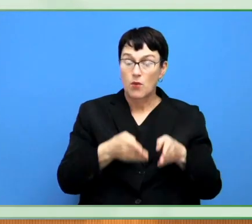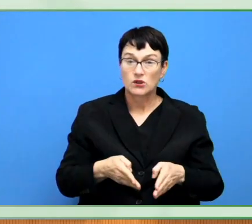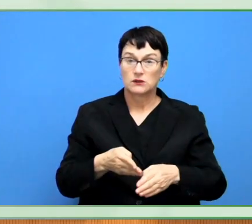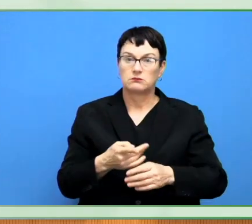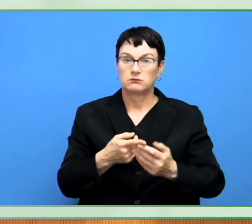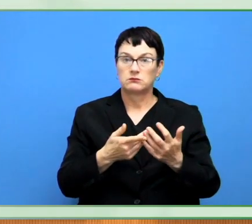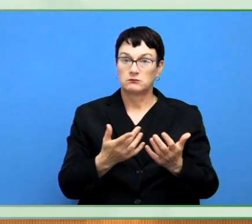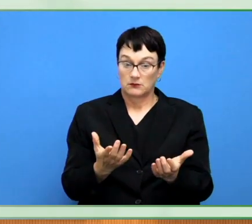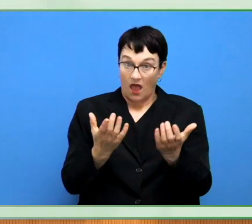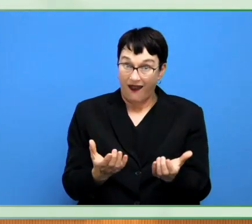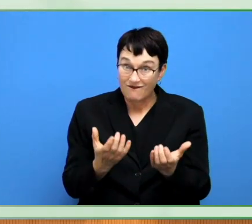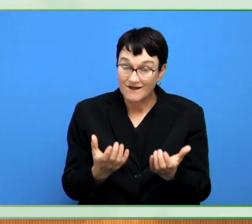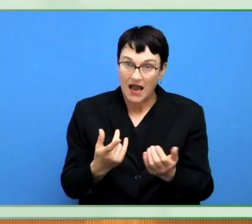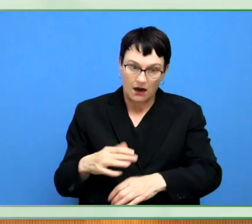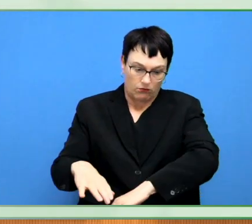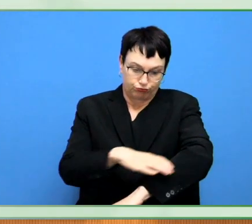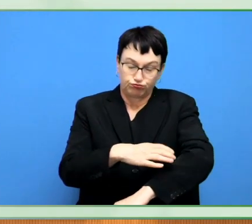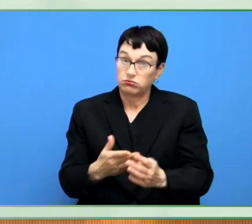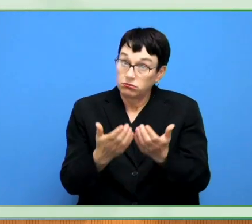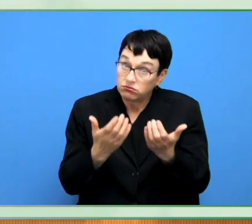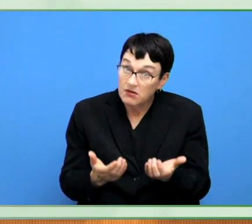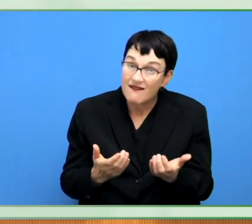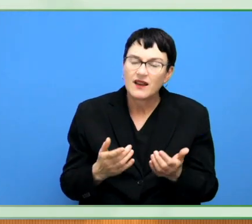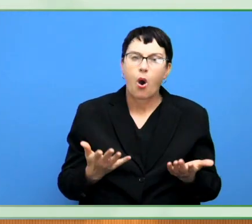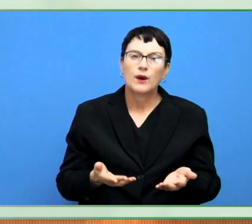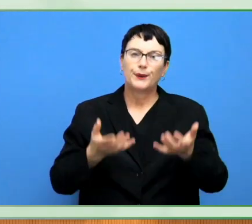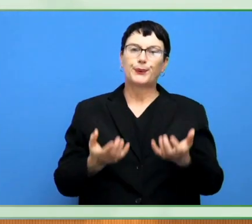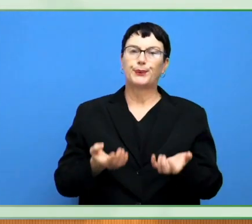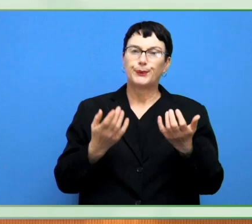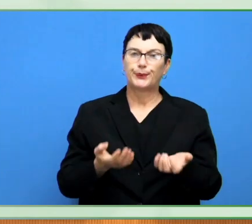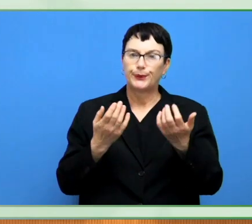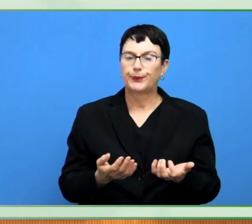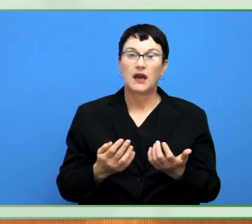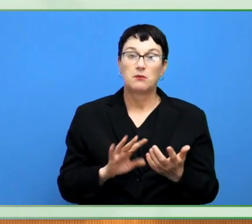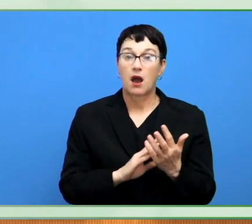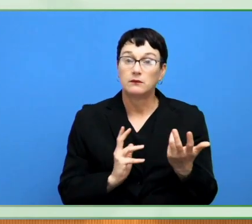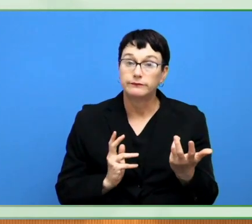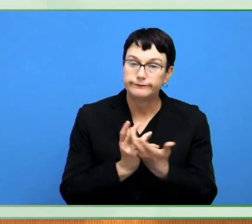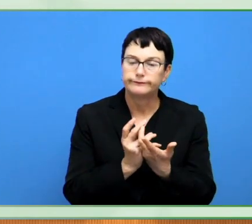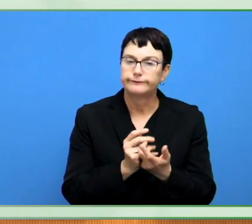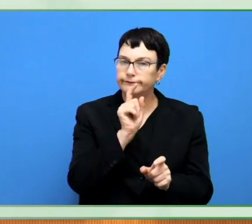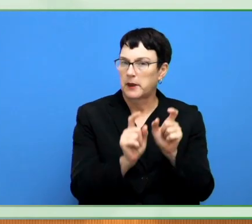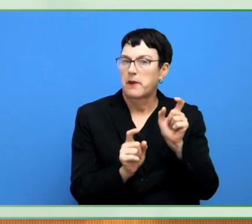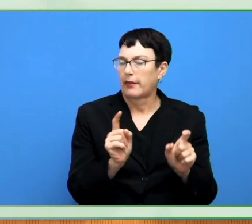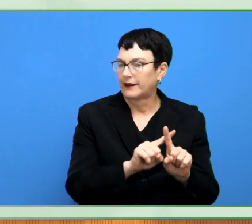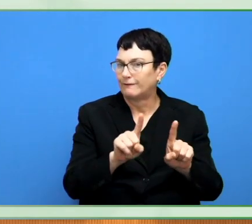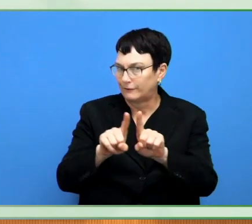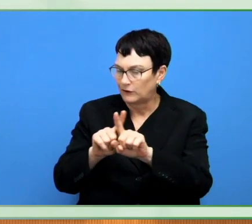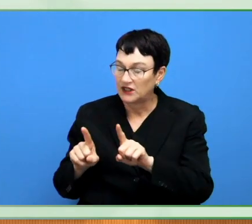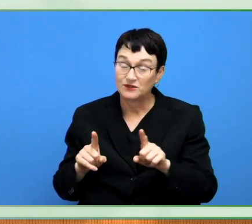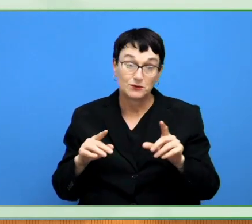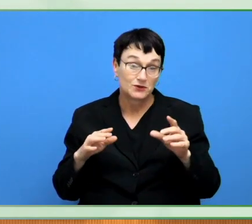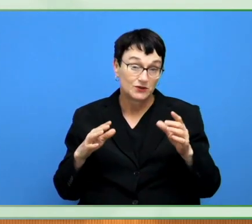a one-to-one person process that we are creating right now. And finally, this, as I told you, has begun as a